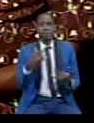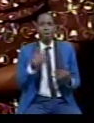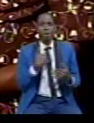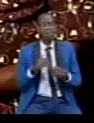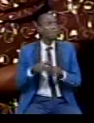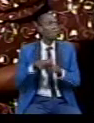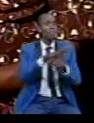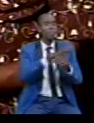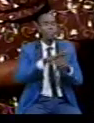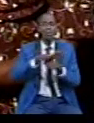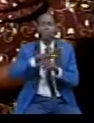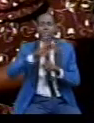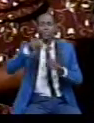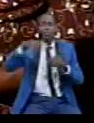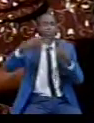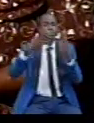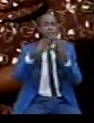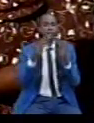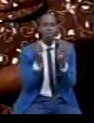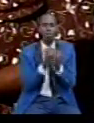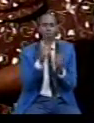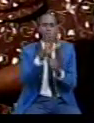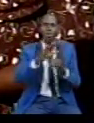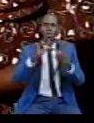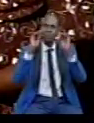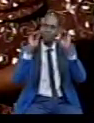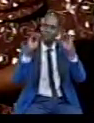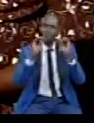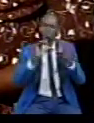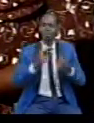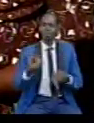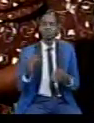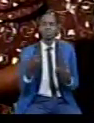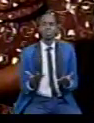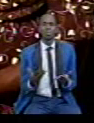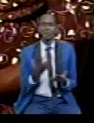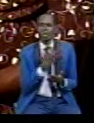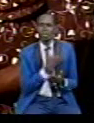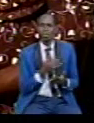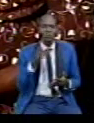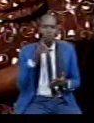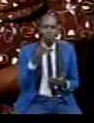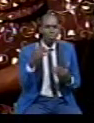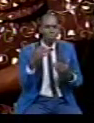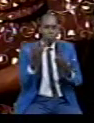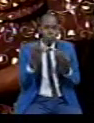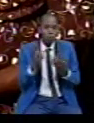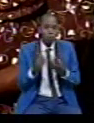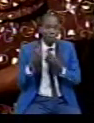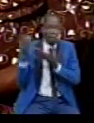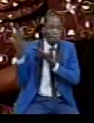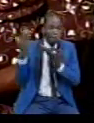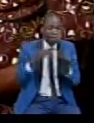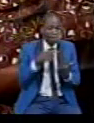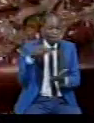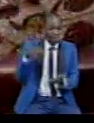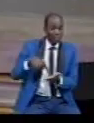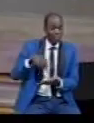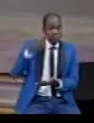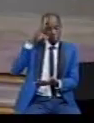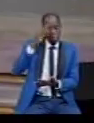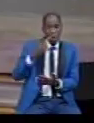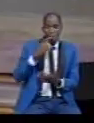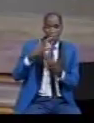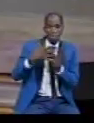Jerusalem with your doctrine, and intend to bring this man's blood upon